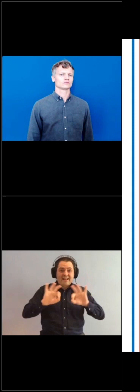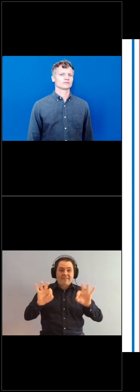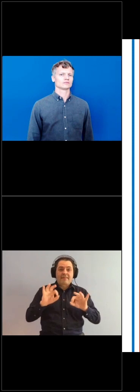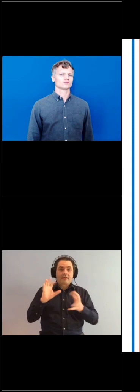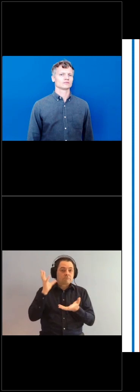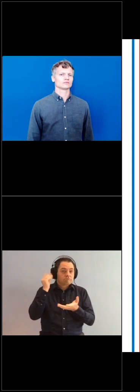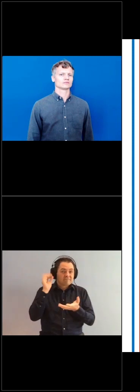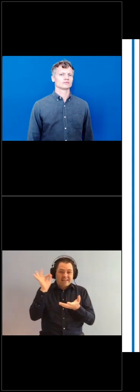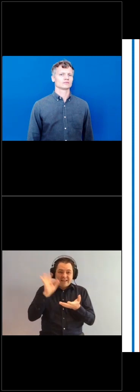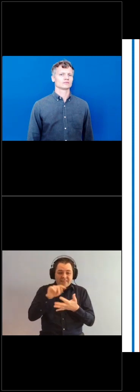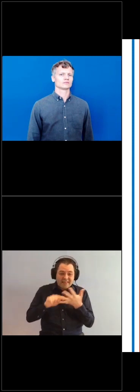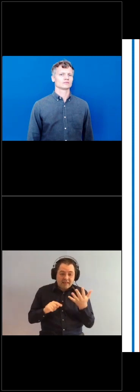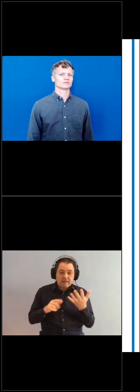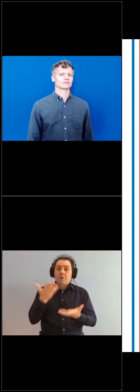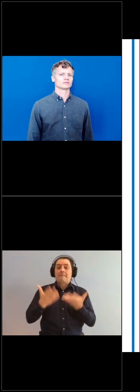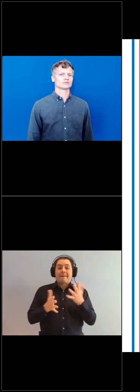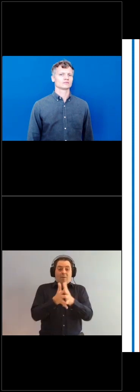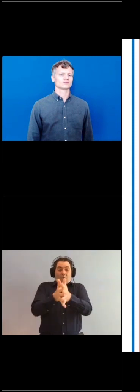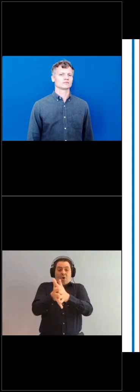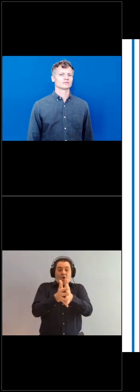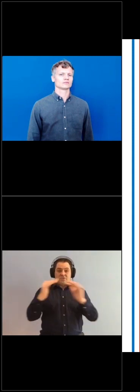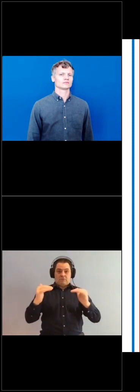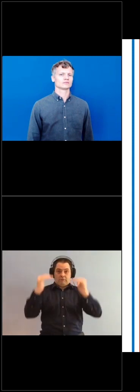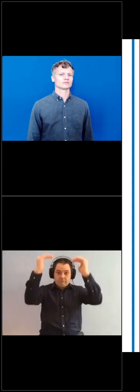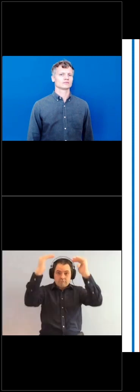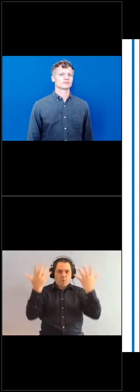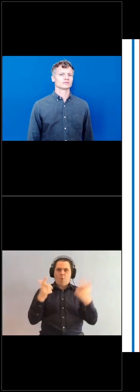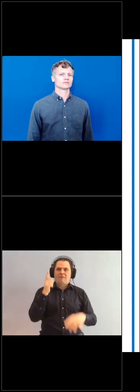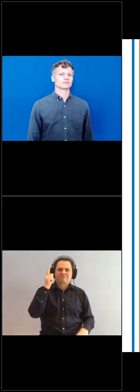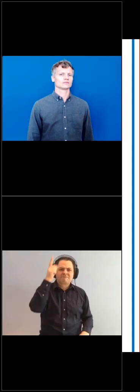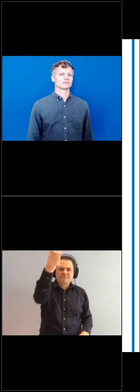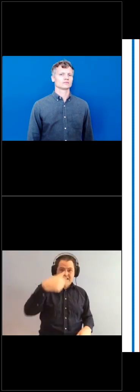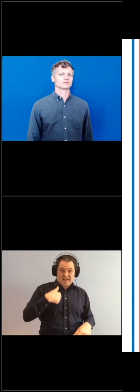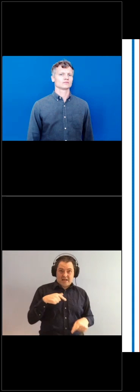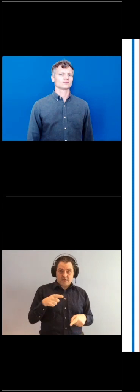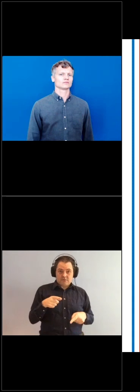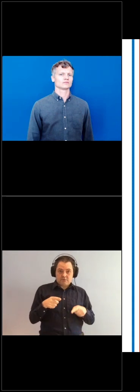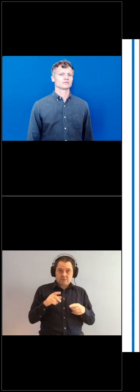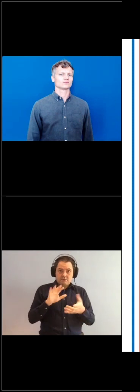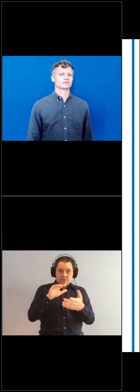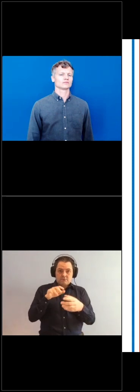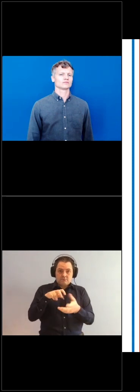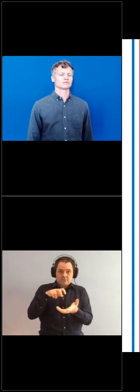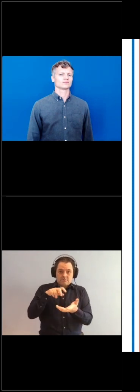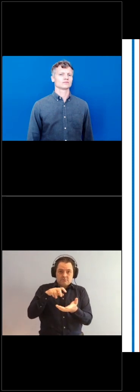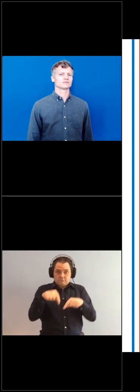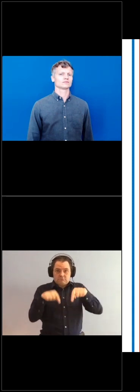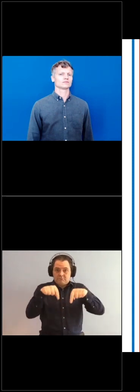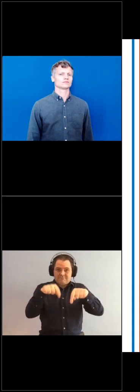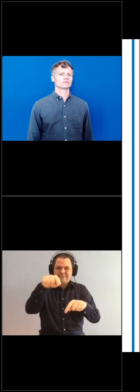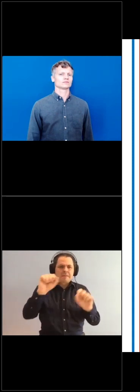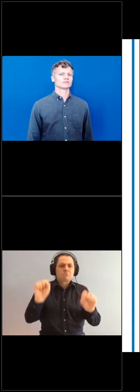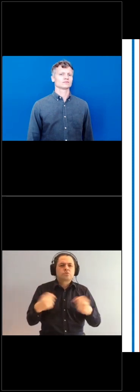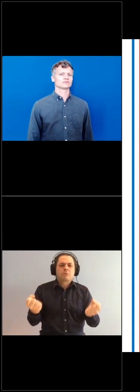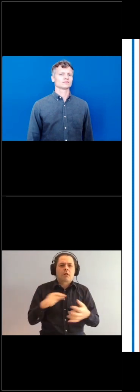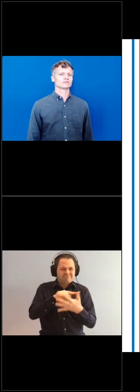for example, the hand washing stations being too far away and inaccessible. Often we see on top of that that healthcare